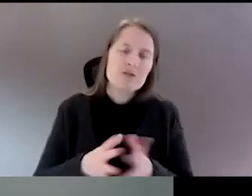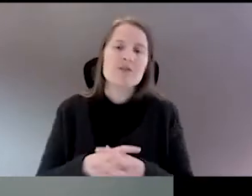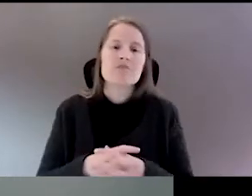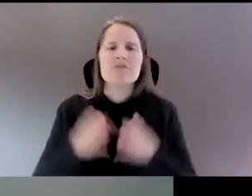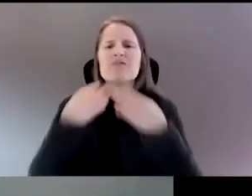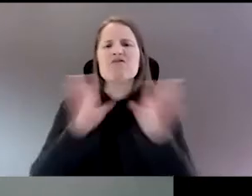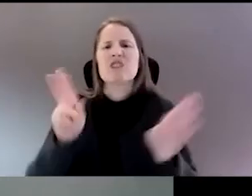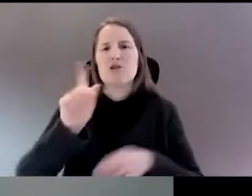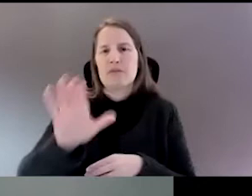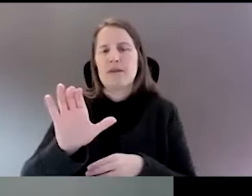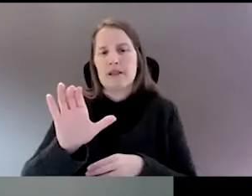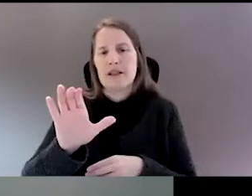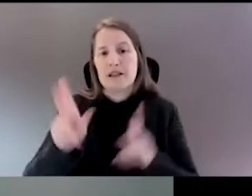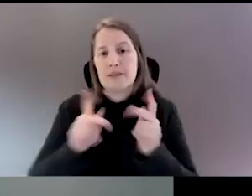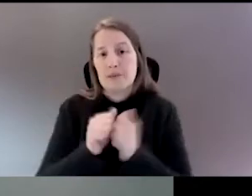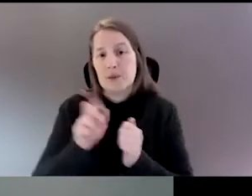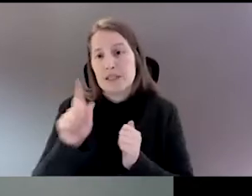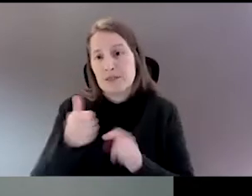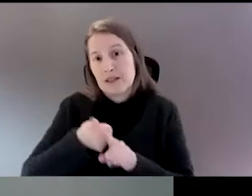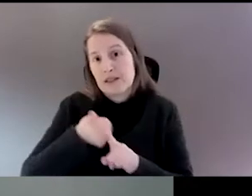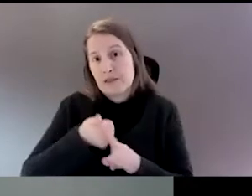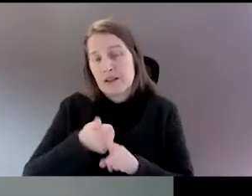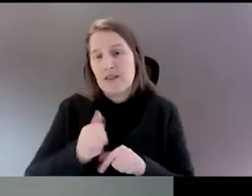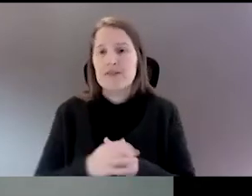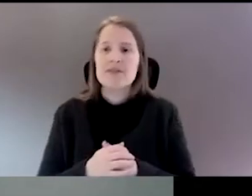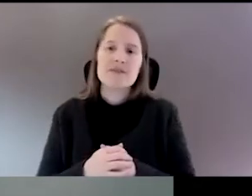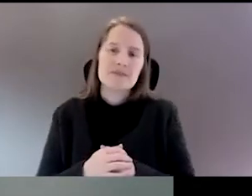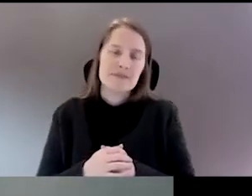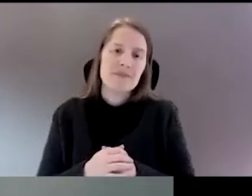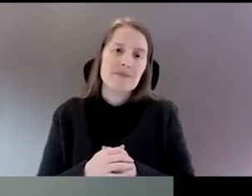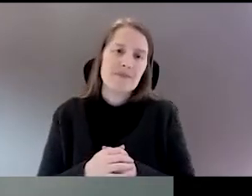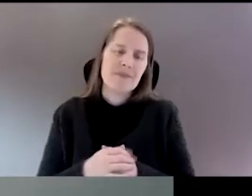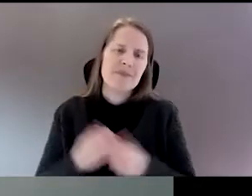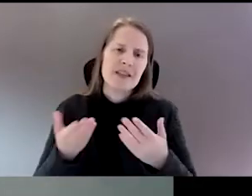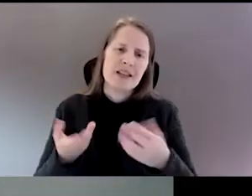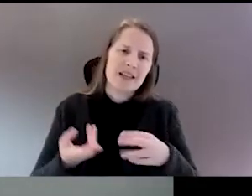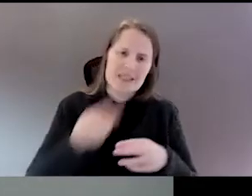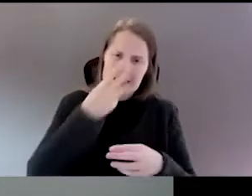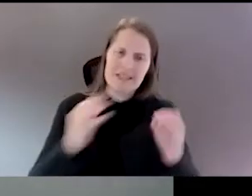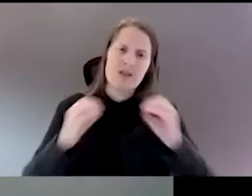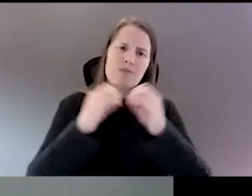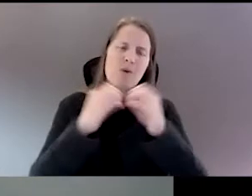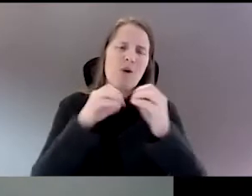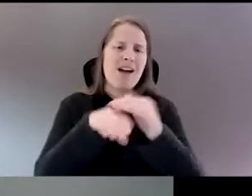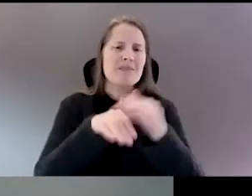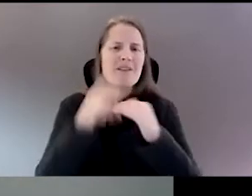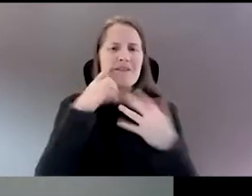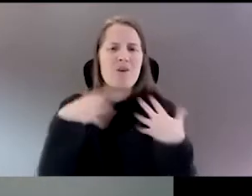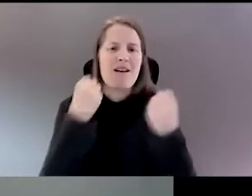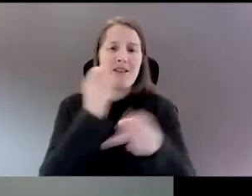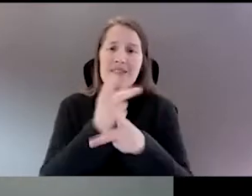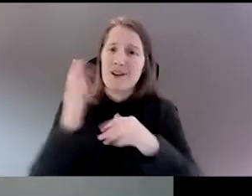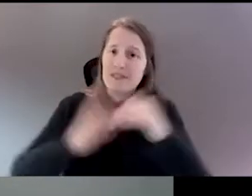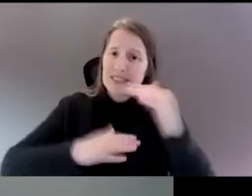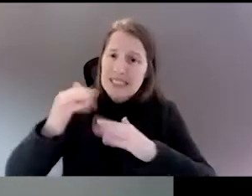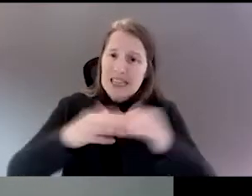people with disabilities. I want to increase accessibility of healthcare facilities, and not only the facilities,